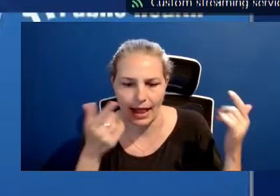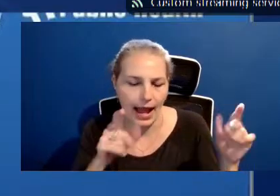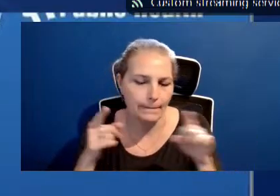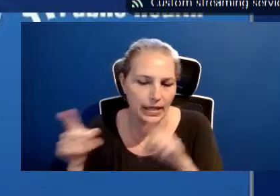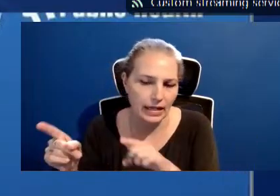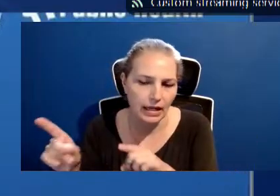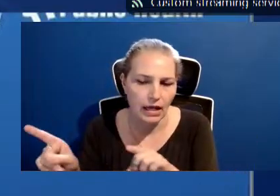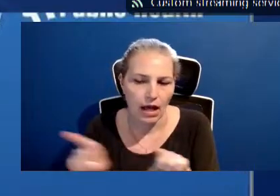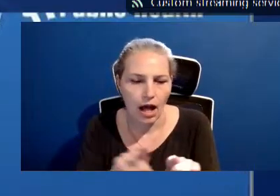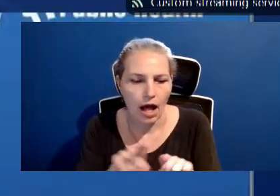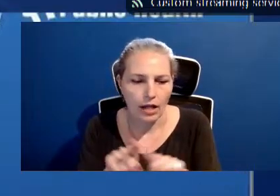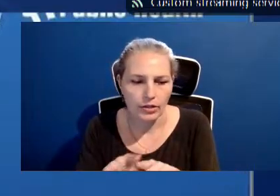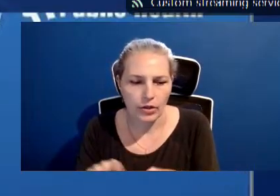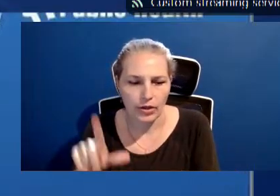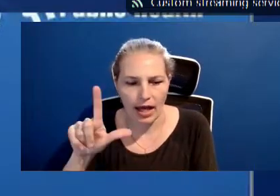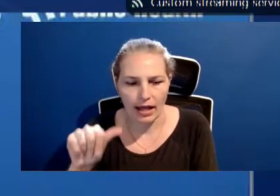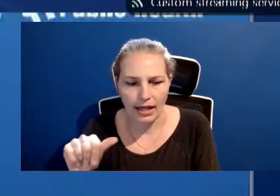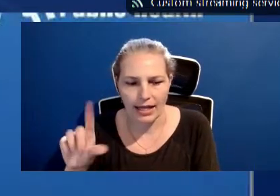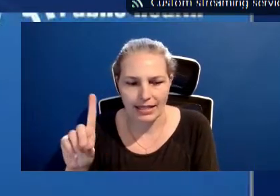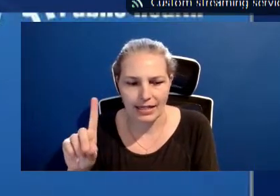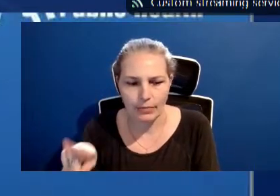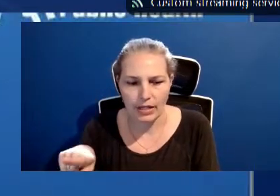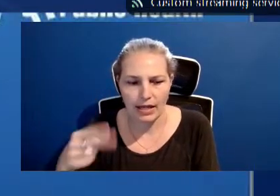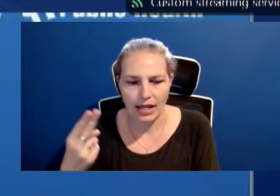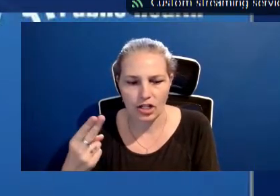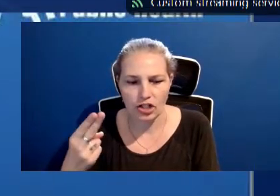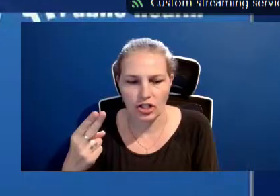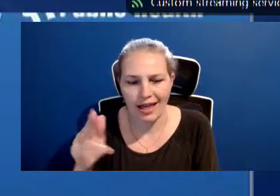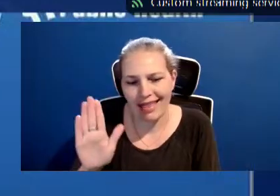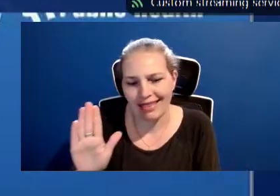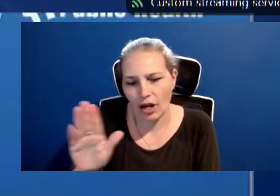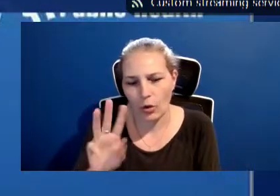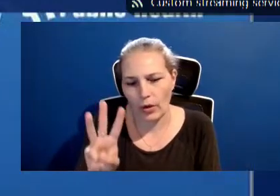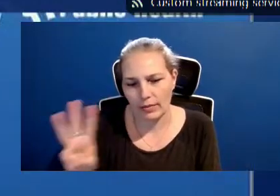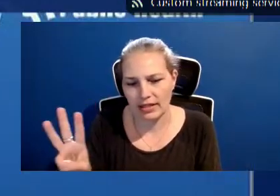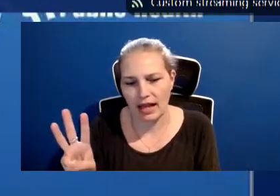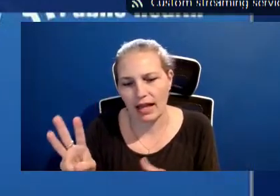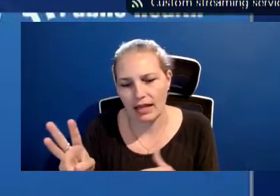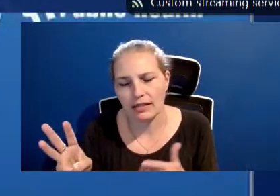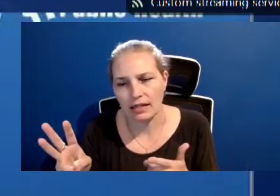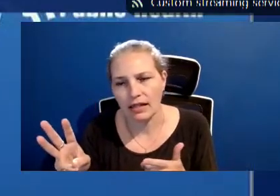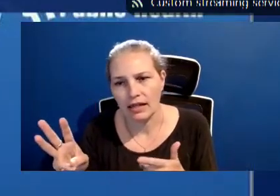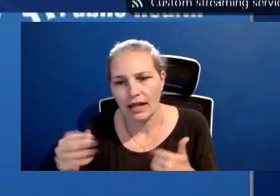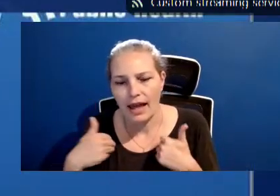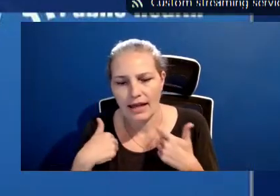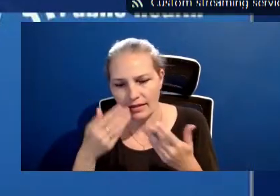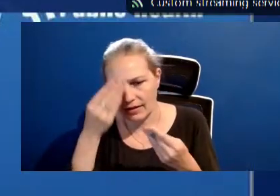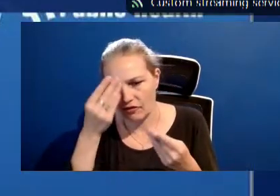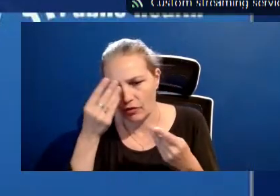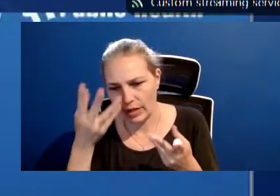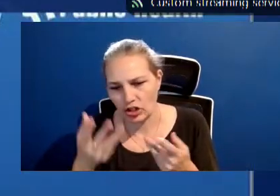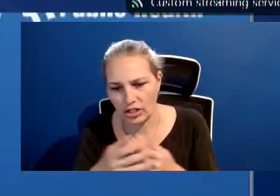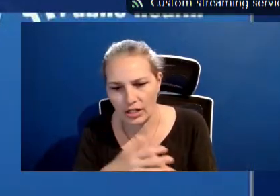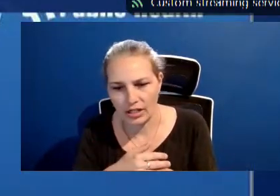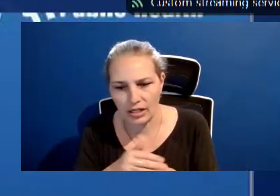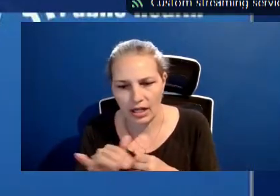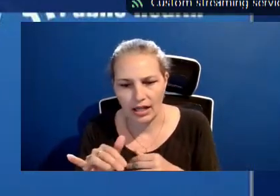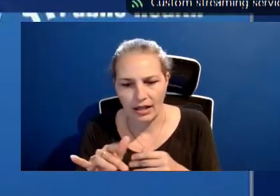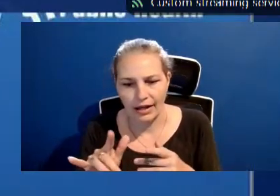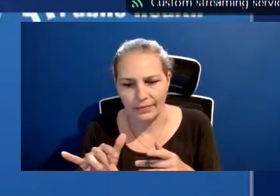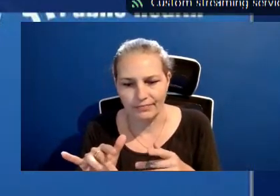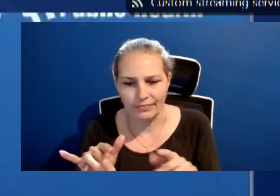LA DPH's website. We have a lot of folks in the area outside of both